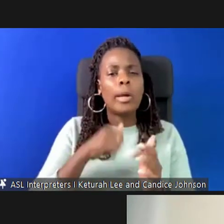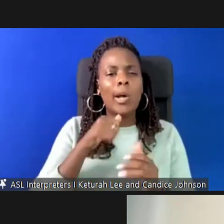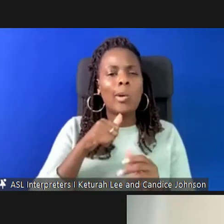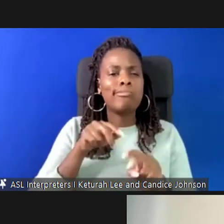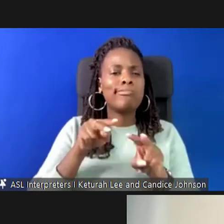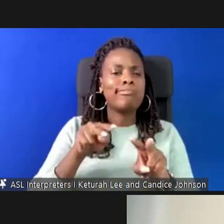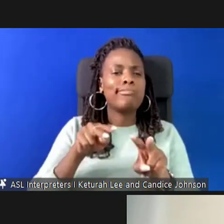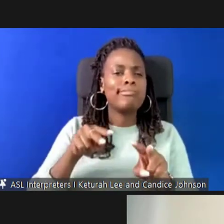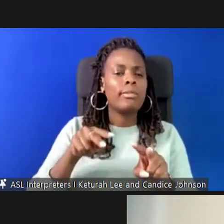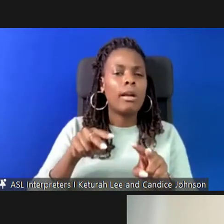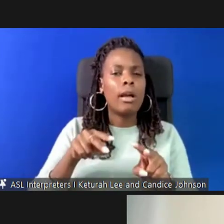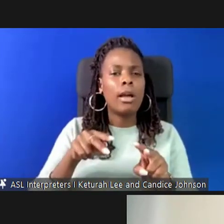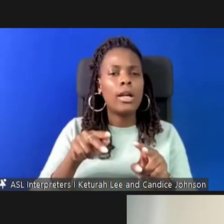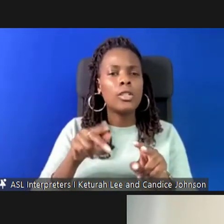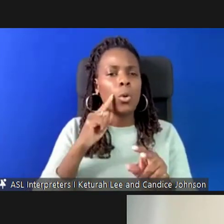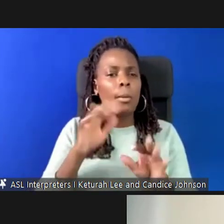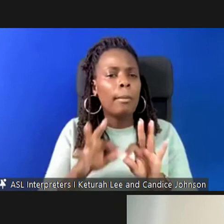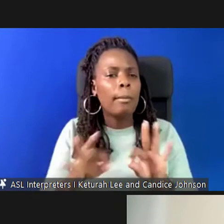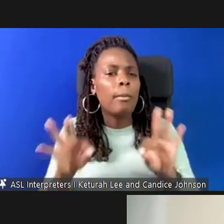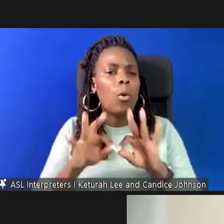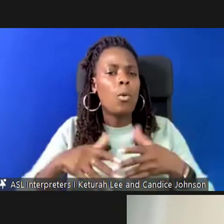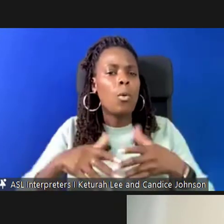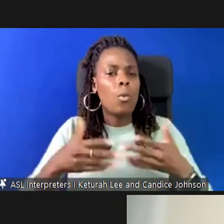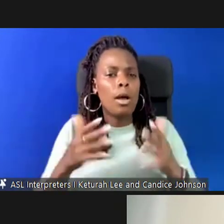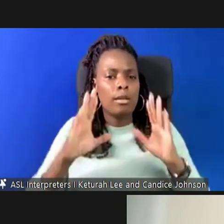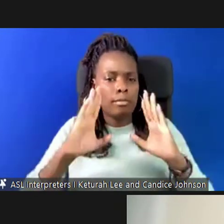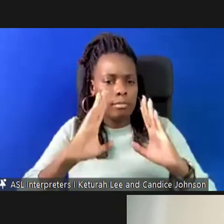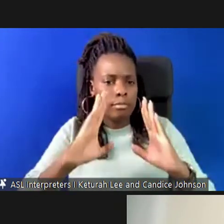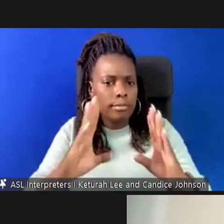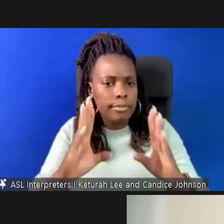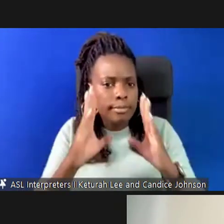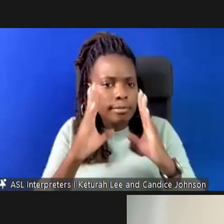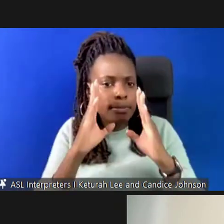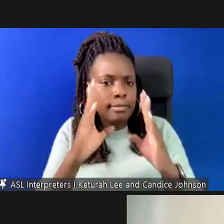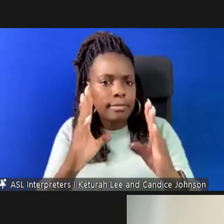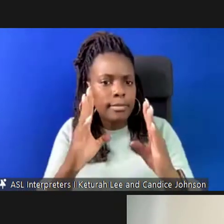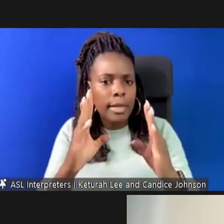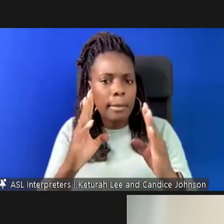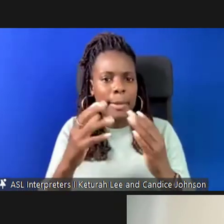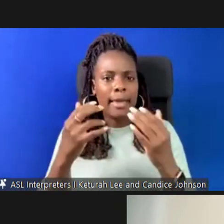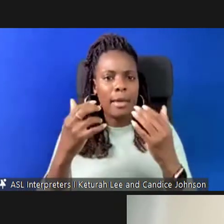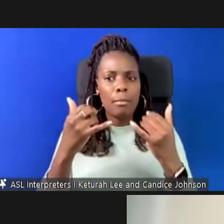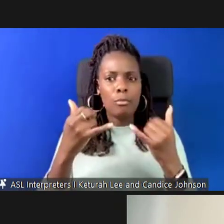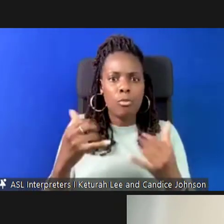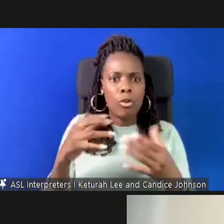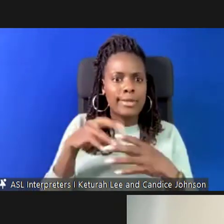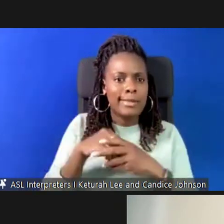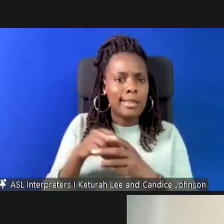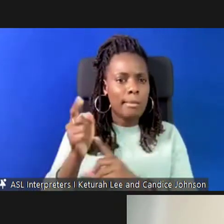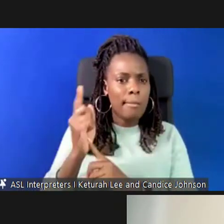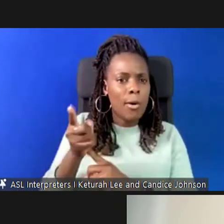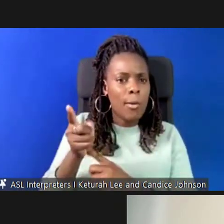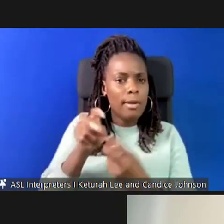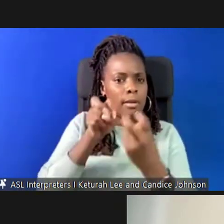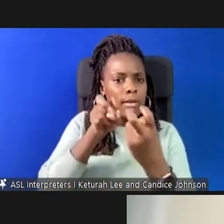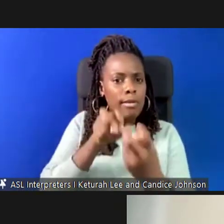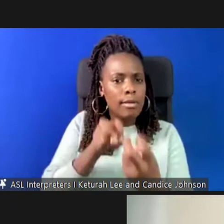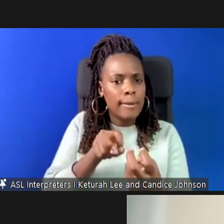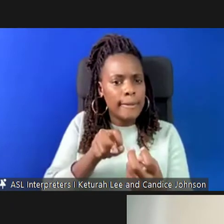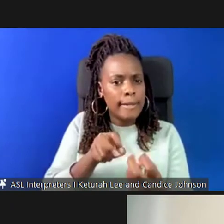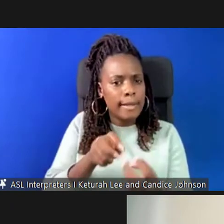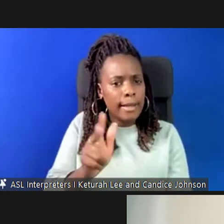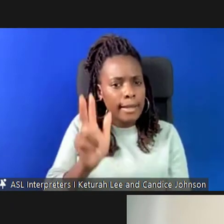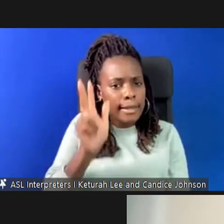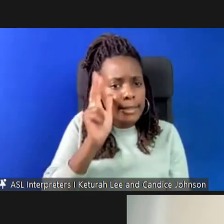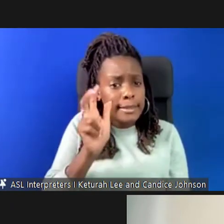the role of bearing witness and of being there and being present. And I think if